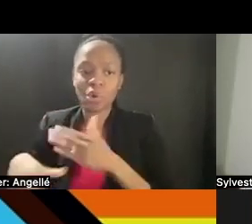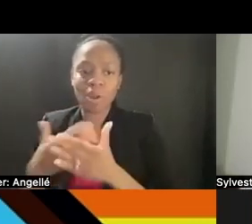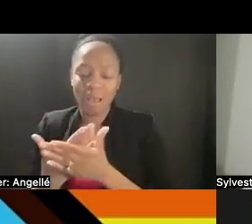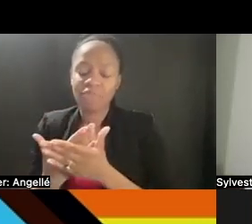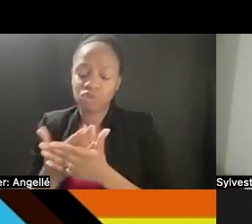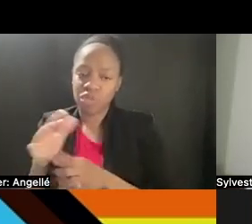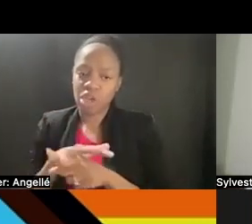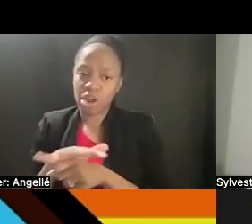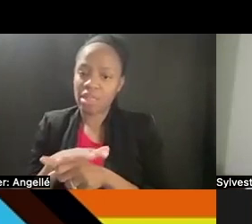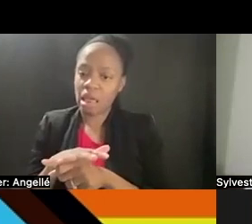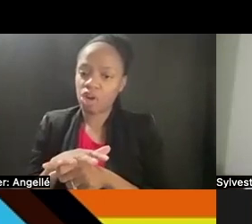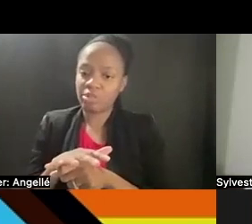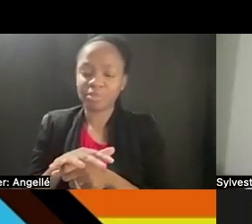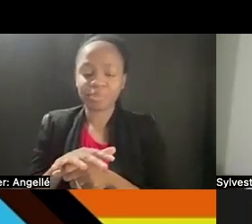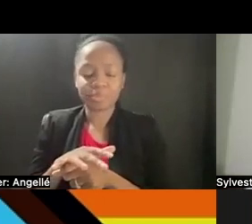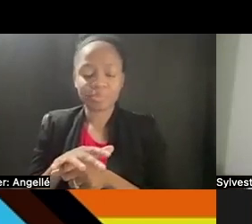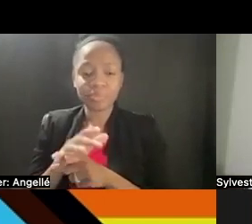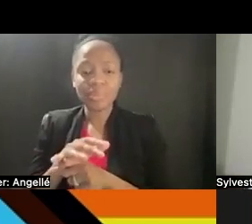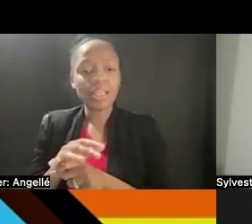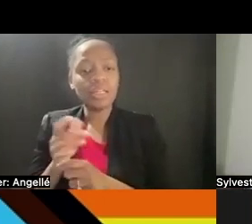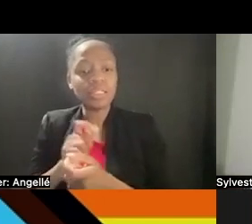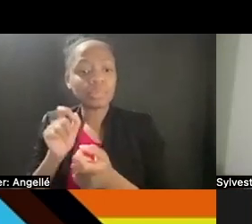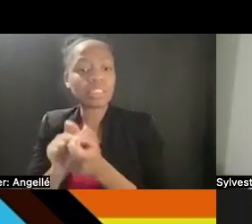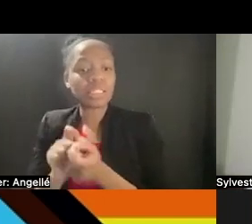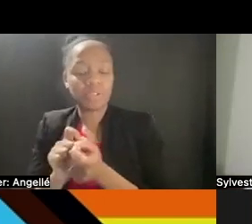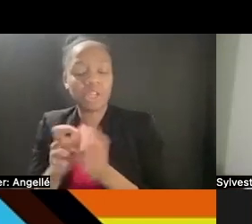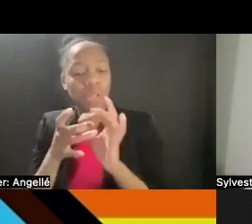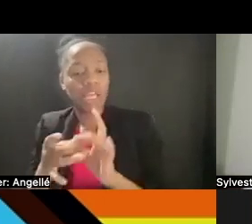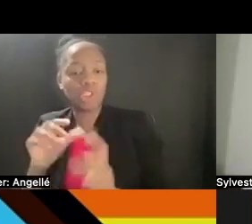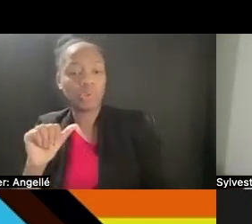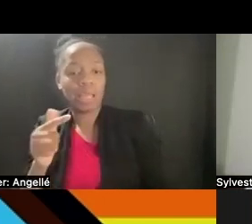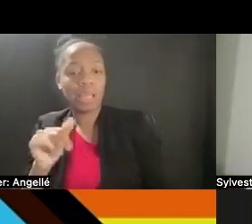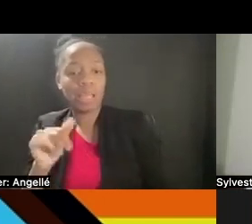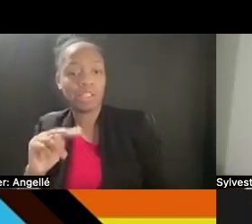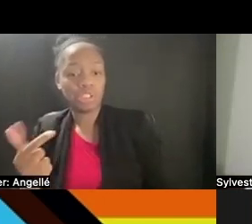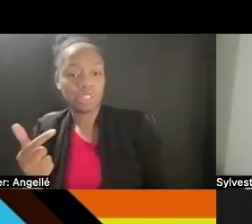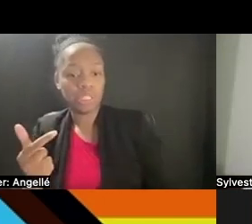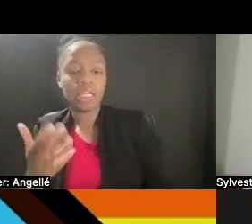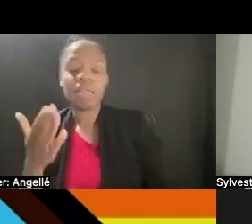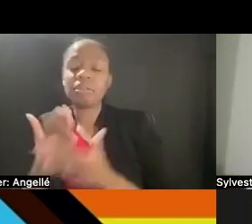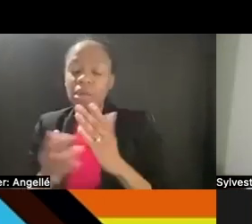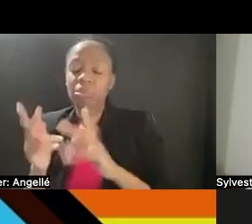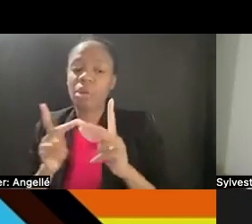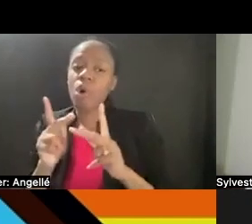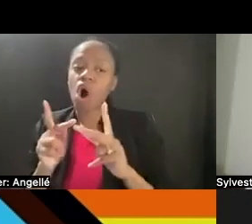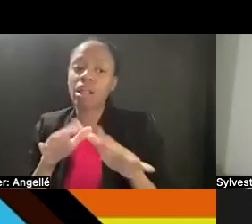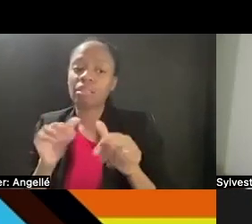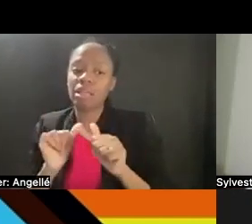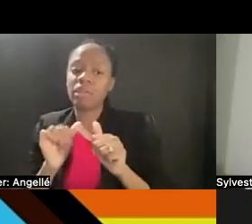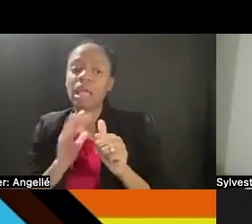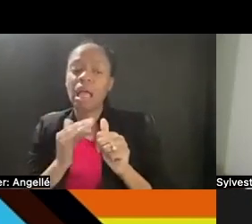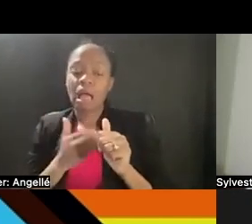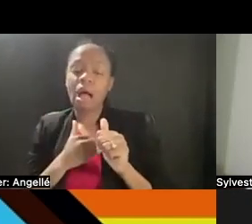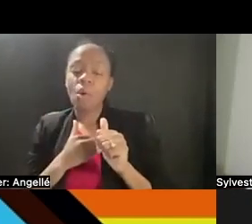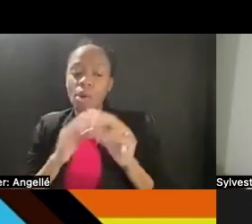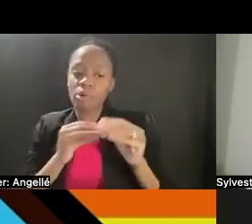the aging. So many of us are leaving our other providers and going to see these very age